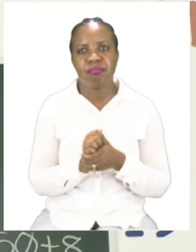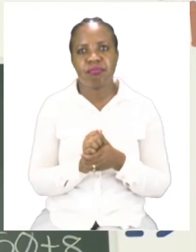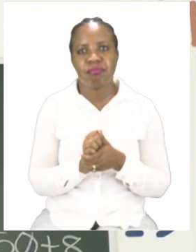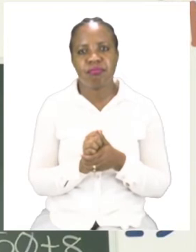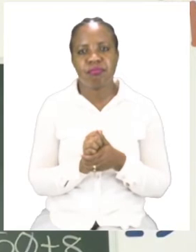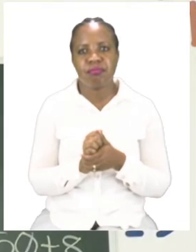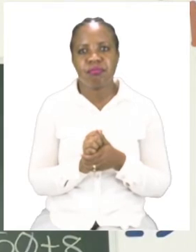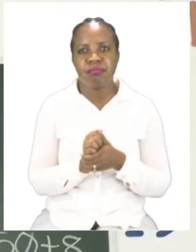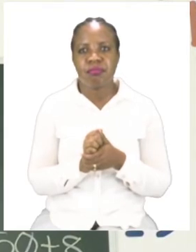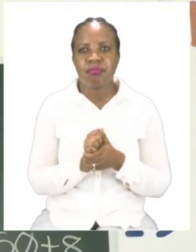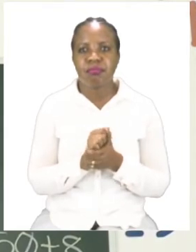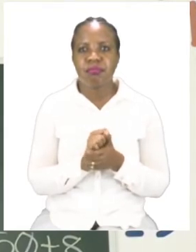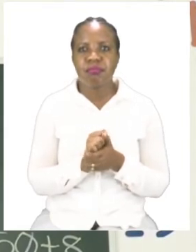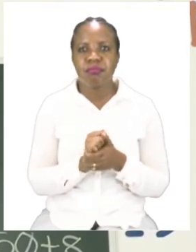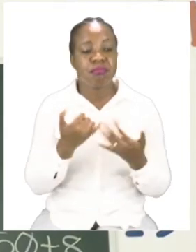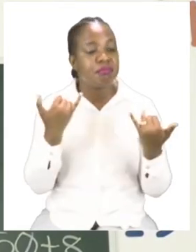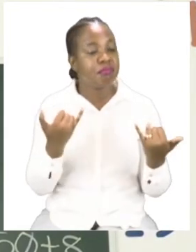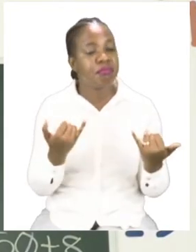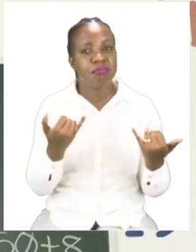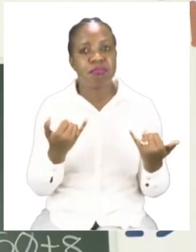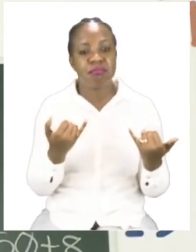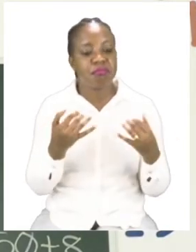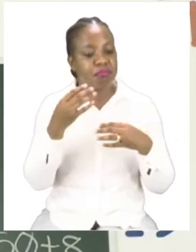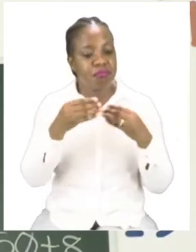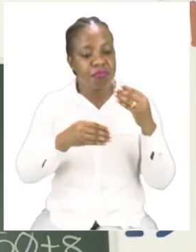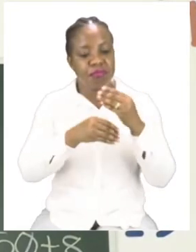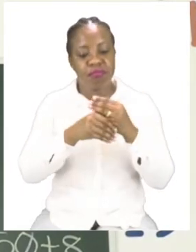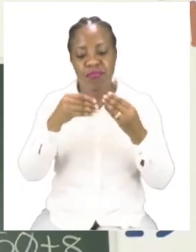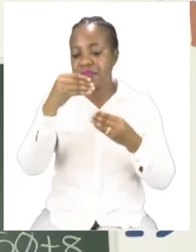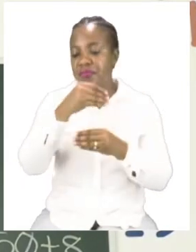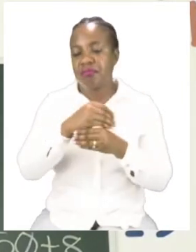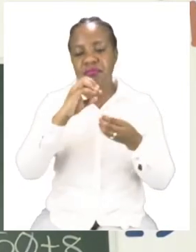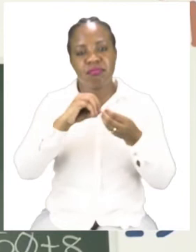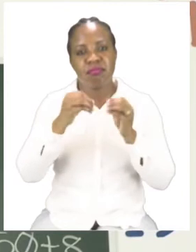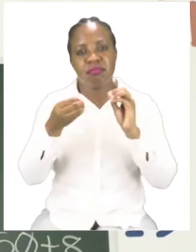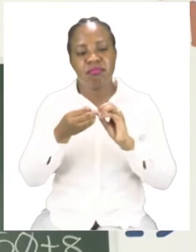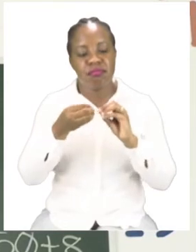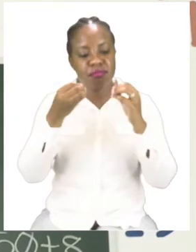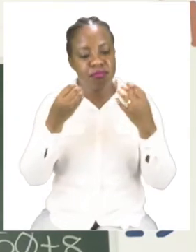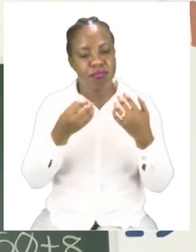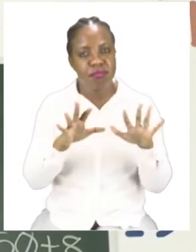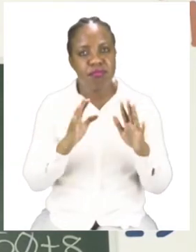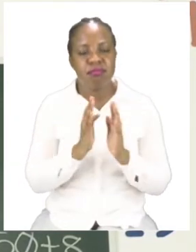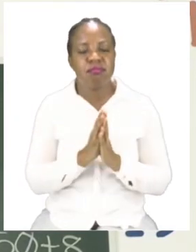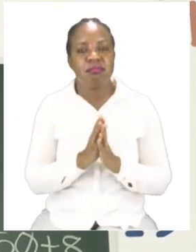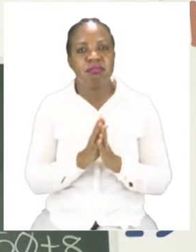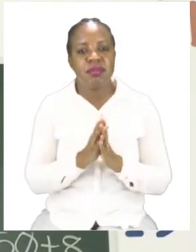5. Now we have built our number, and our number will